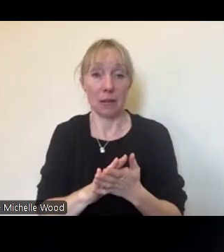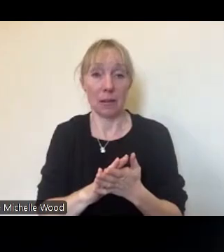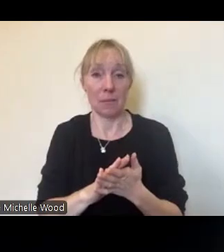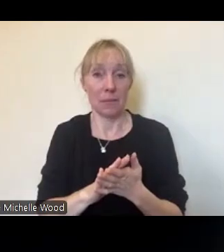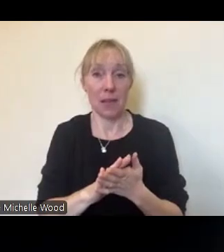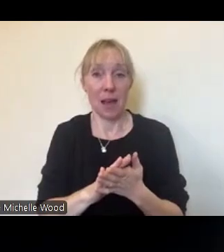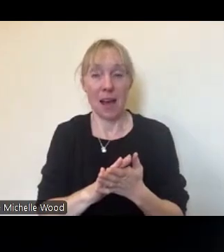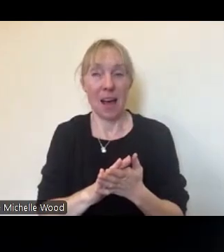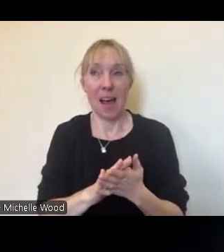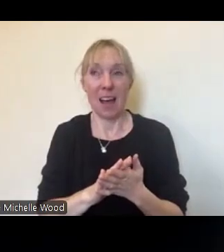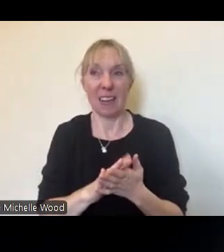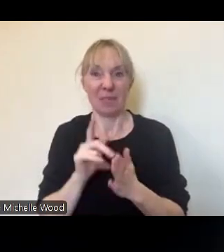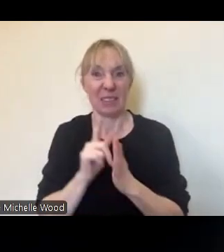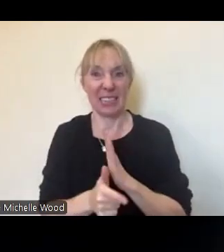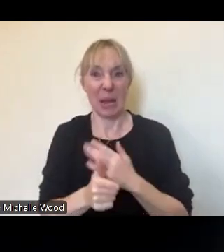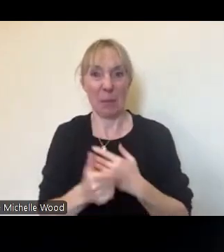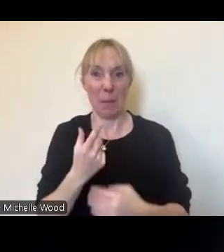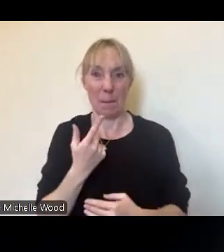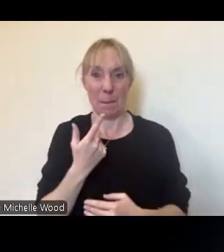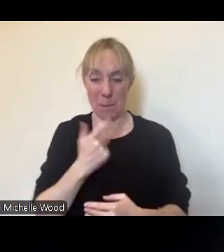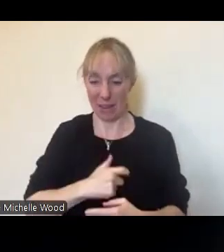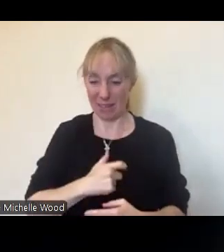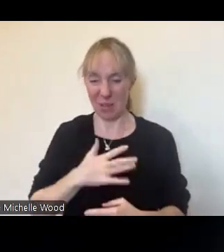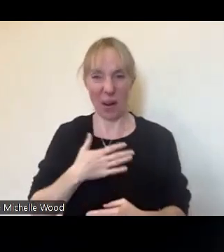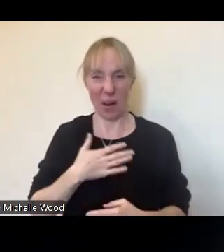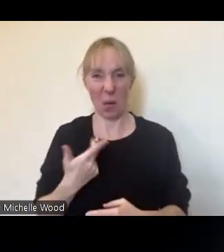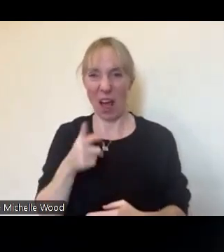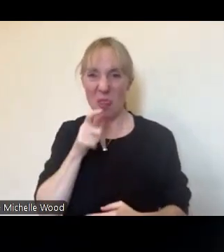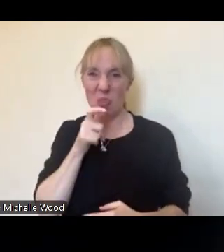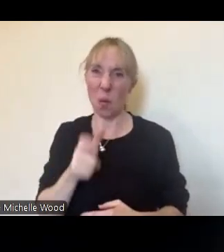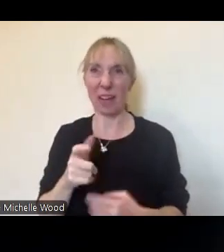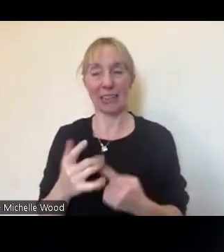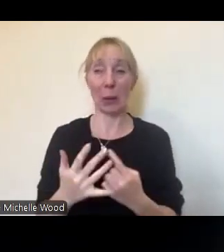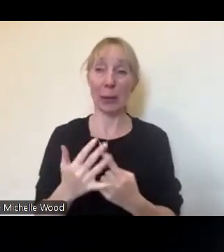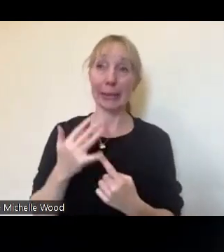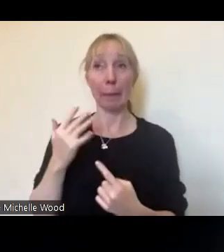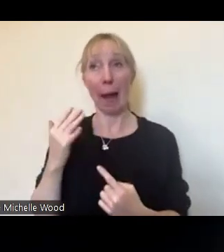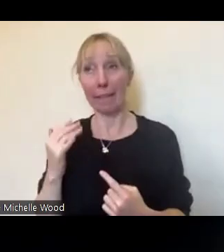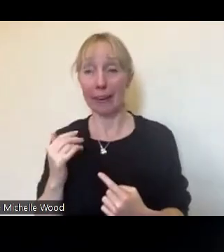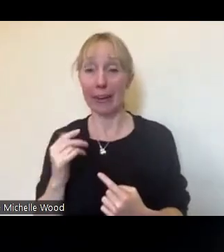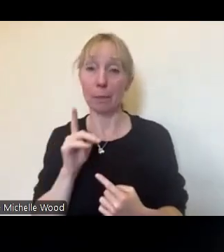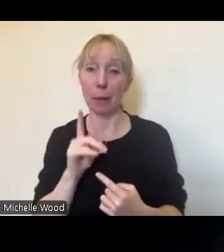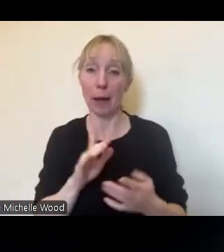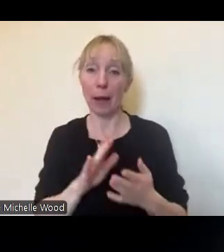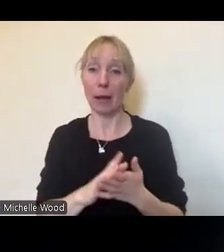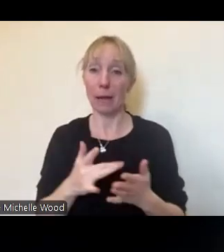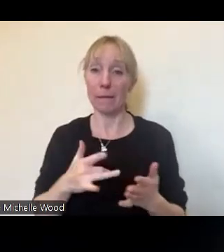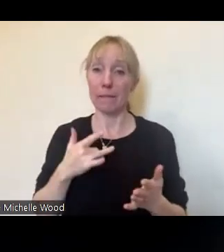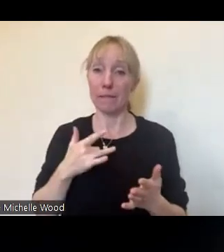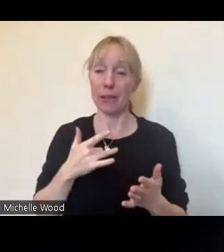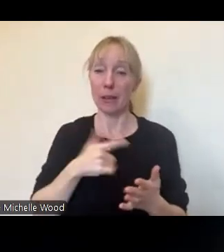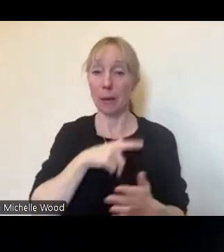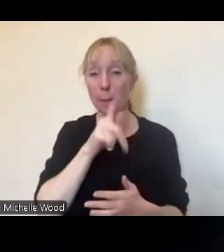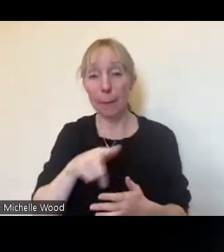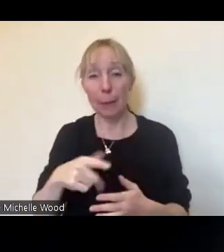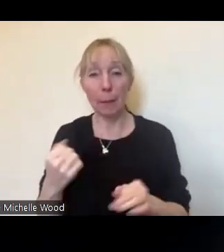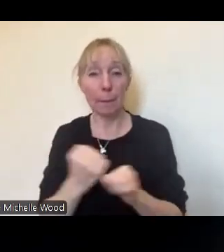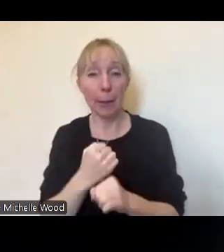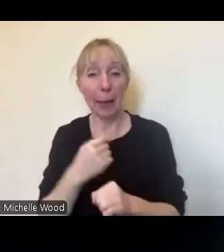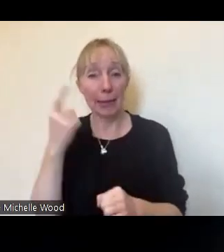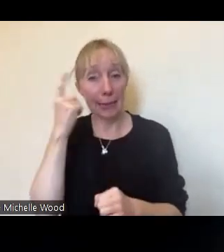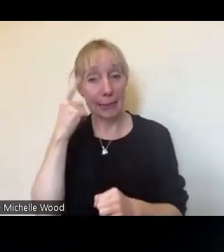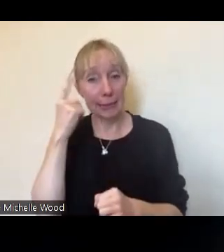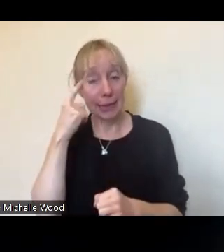word because I don't particularly feel that people making sense out